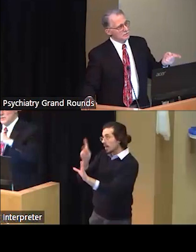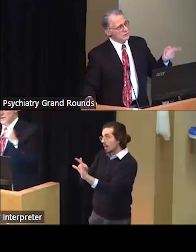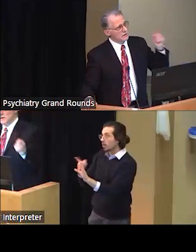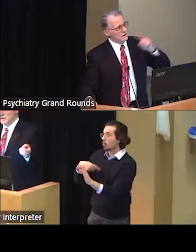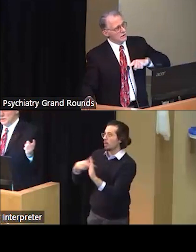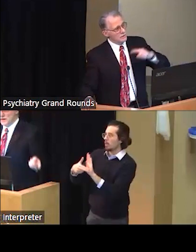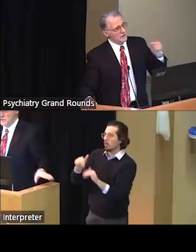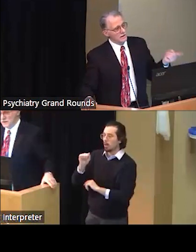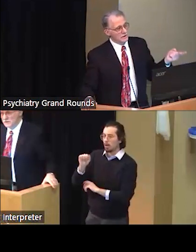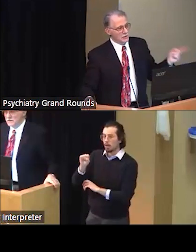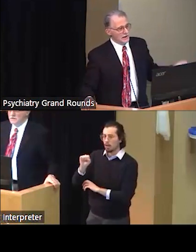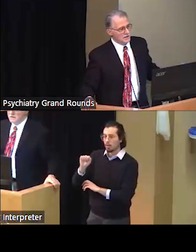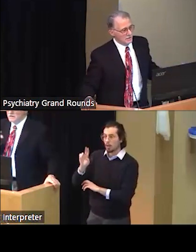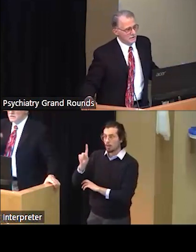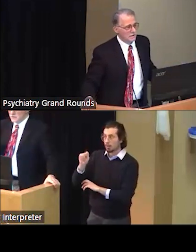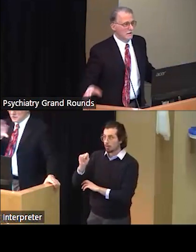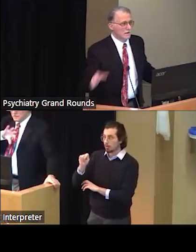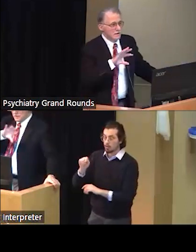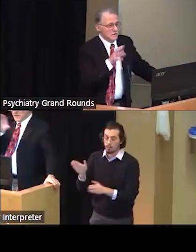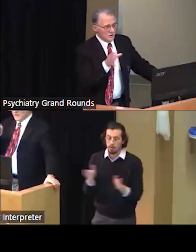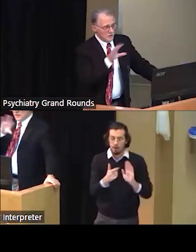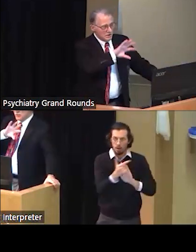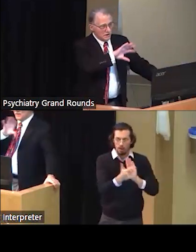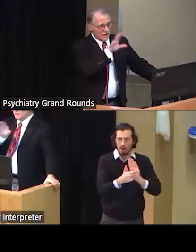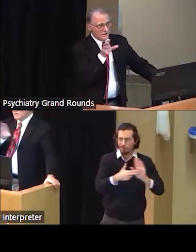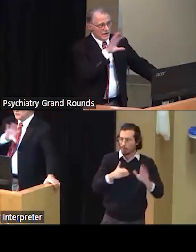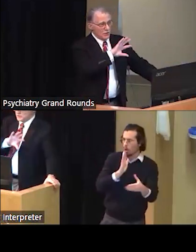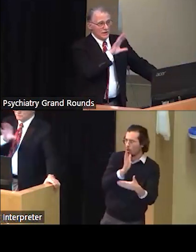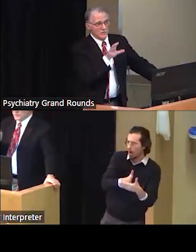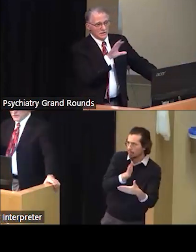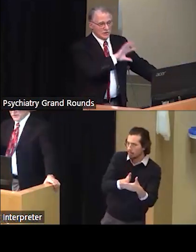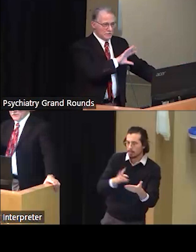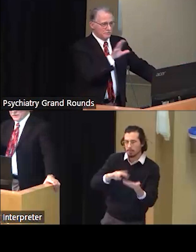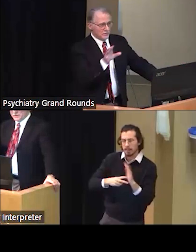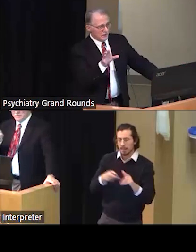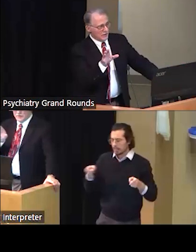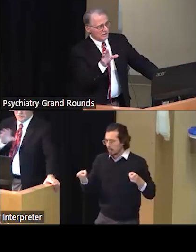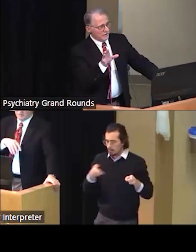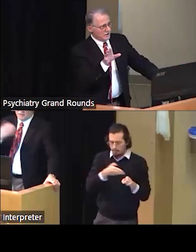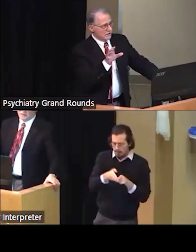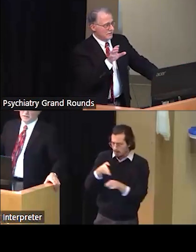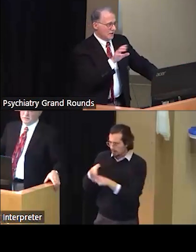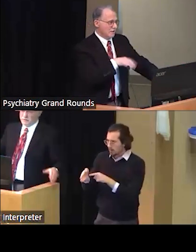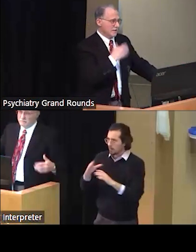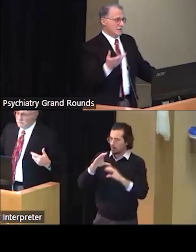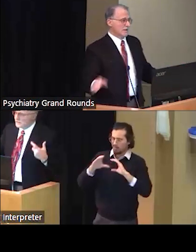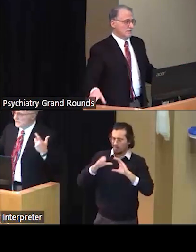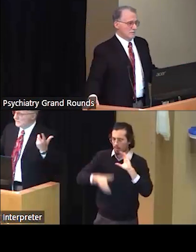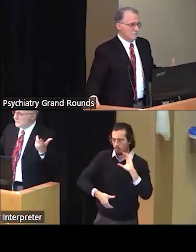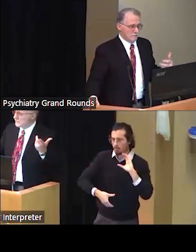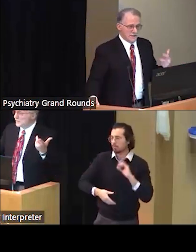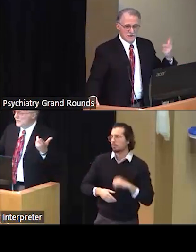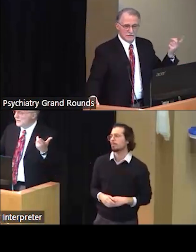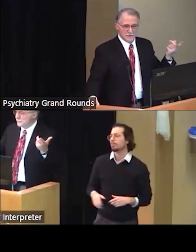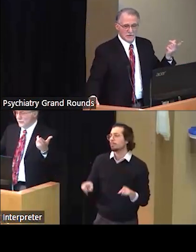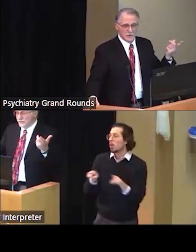an assault, but in law, we might call it a harassment. So there's a kind of a Tower of Babel issue between fields. The other thing is, like